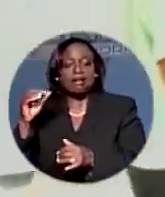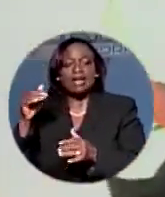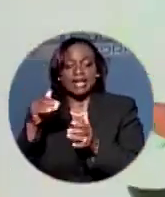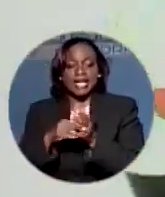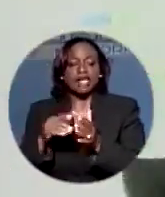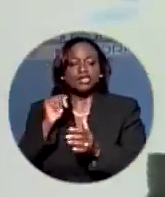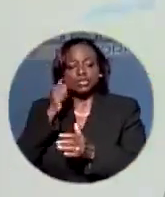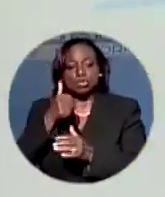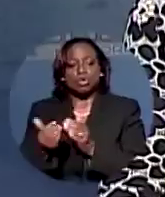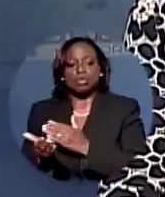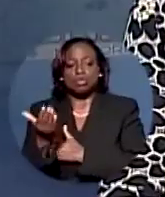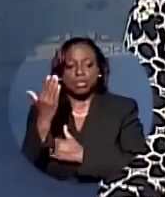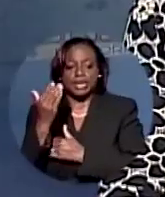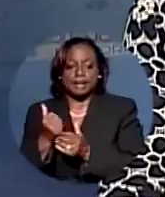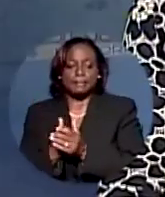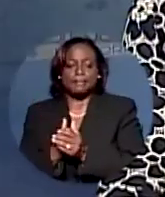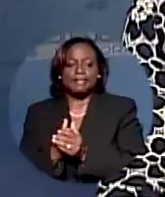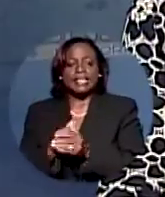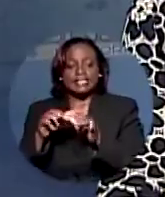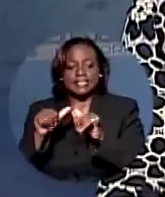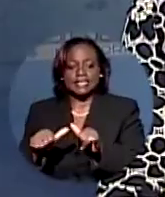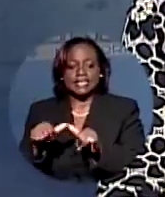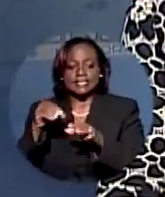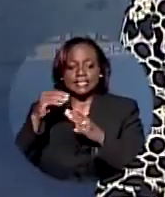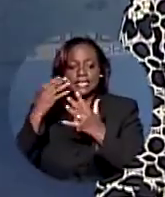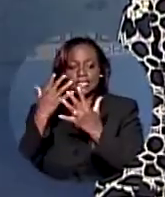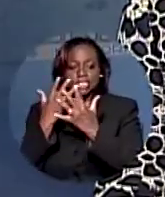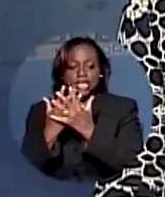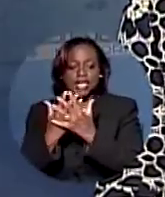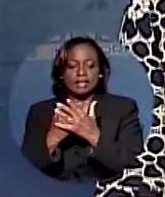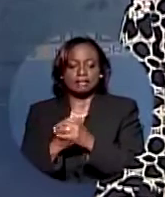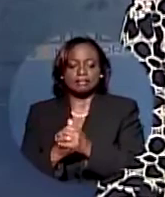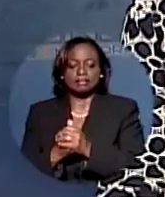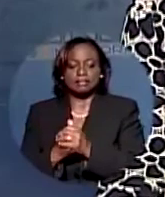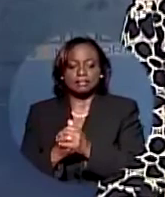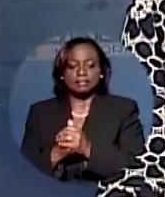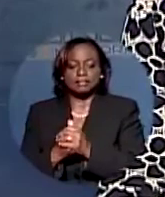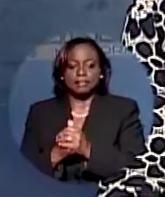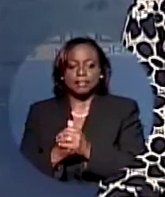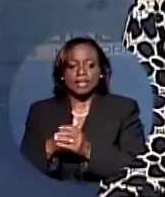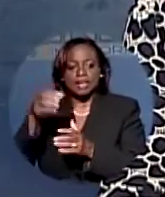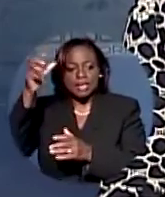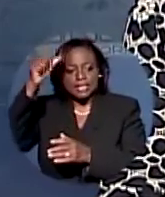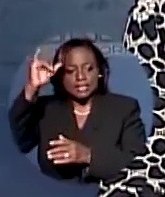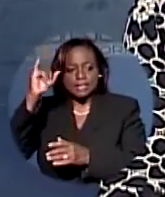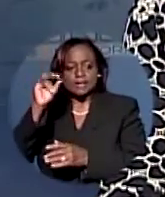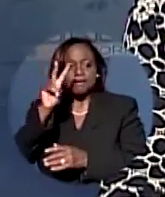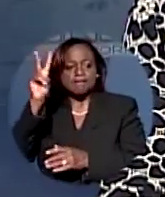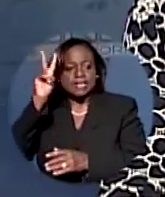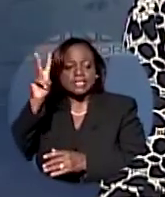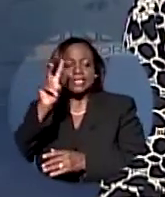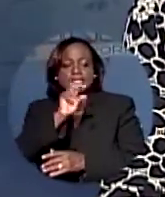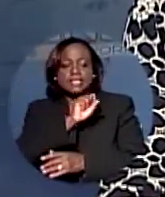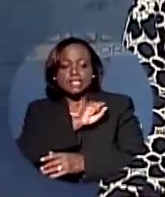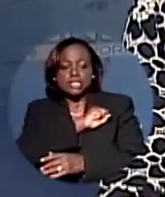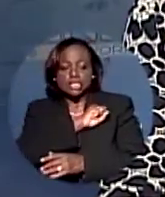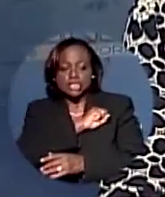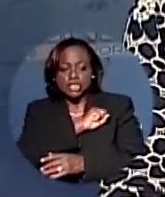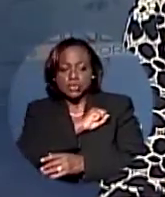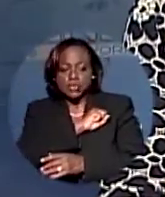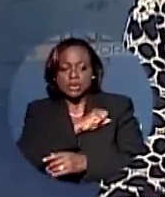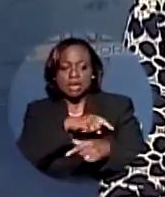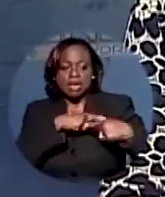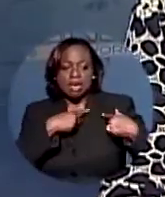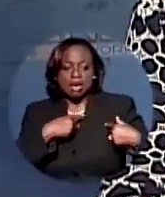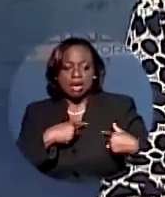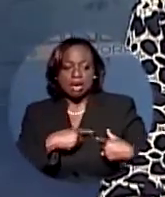Prison. The Victor Sassoon Heart Foundation is appealing to the public for help in raising funds to assist children who need